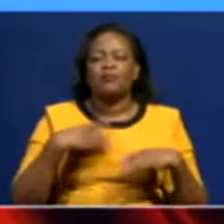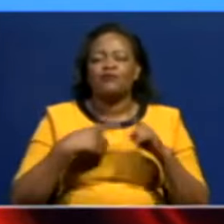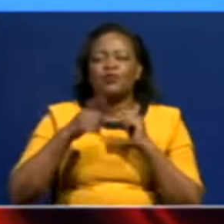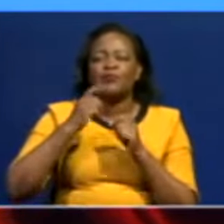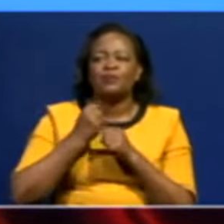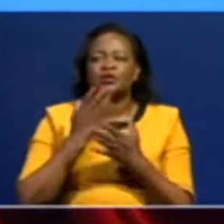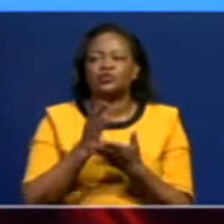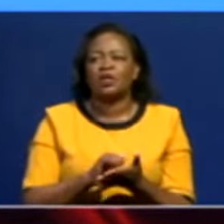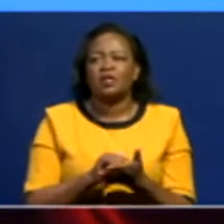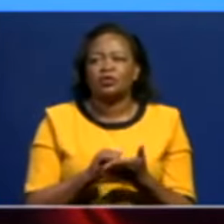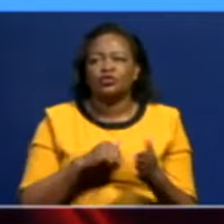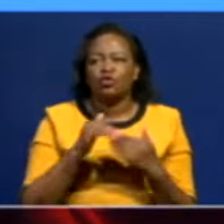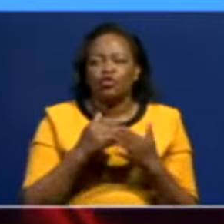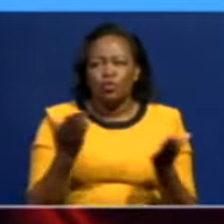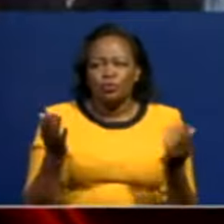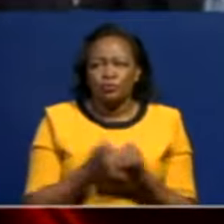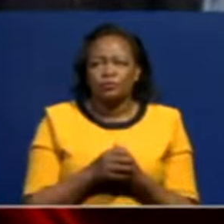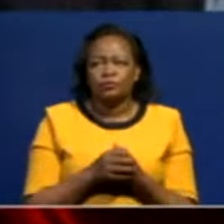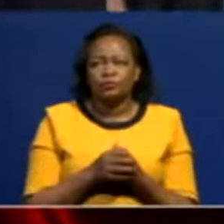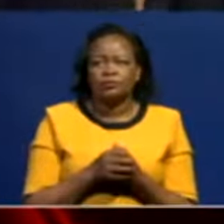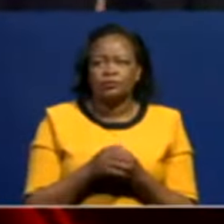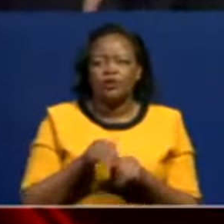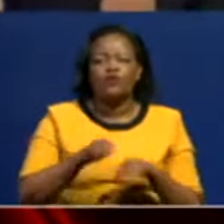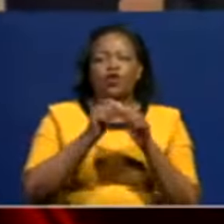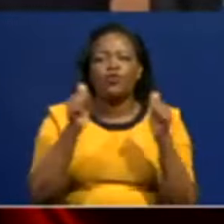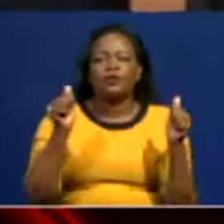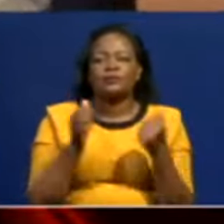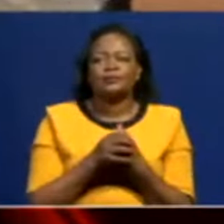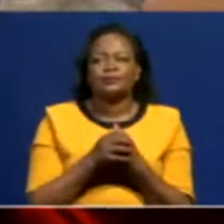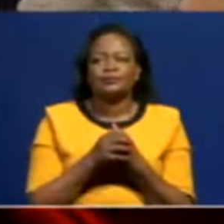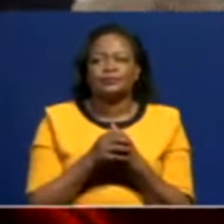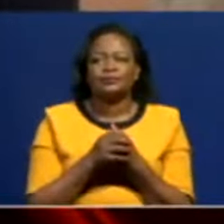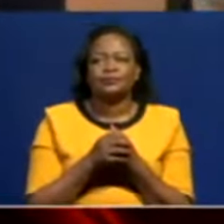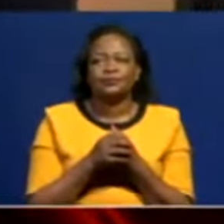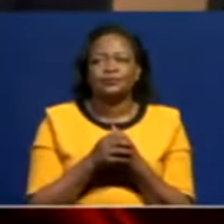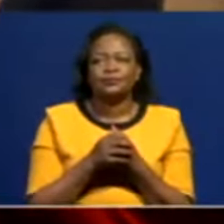that all the roads are at the end. Benson Druba reporting for Lunchtime.